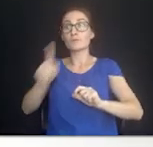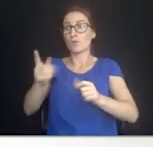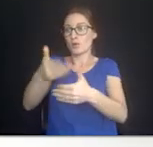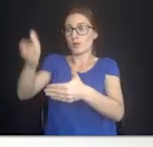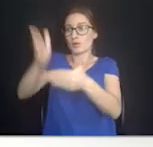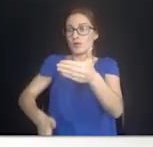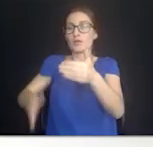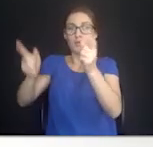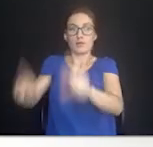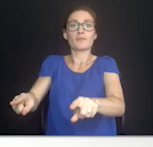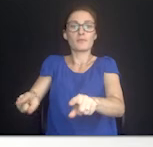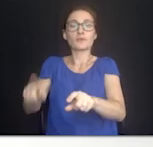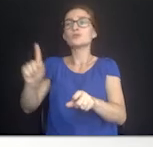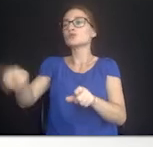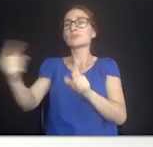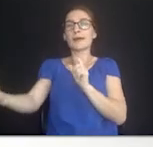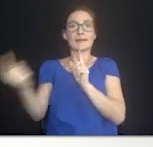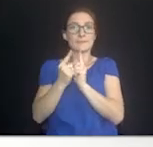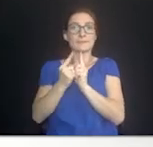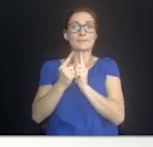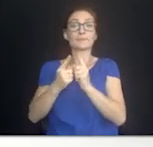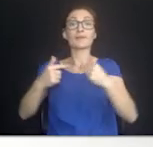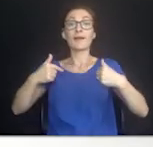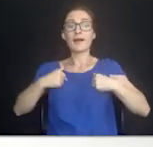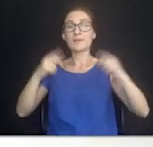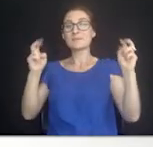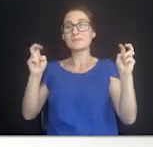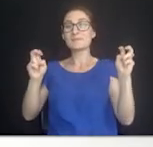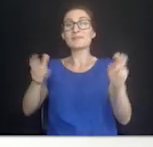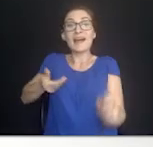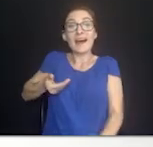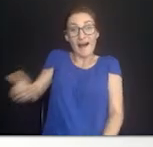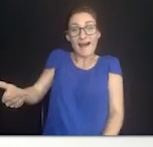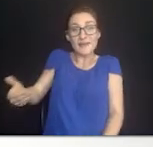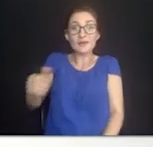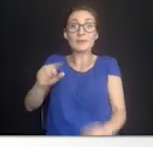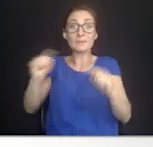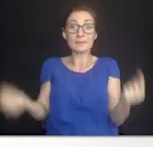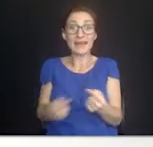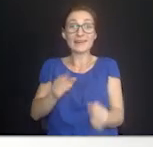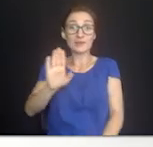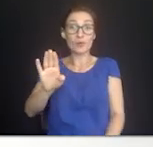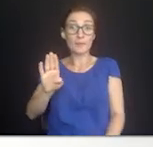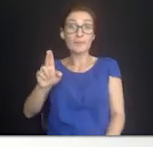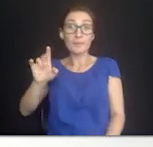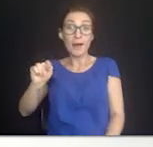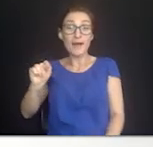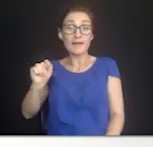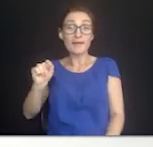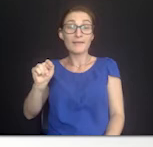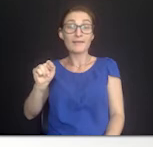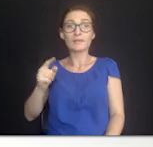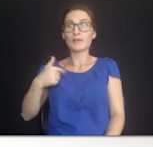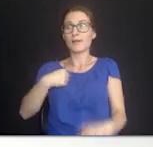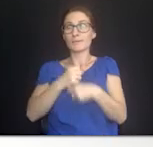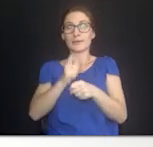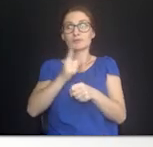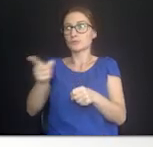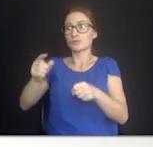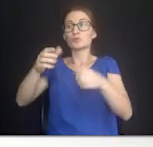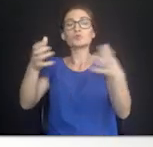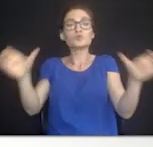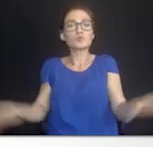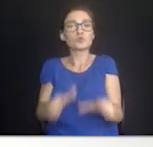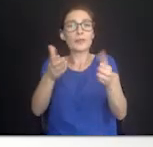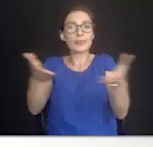that, because I actually happen to call myself a hired pain in the butt, right? And so I make sure that people get things done because I know how